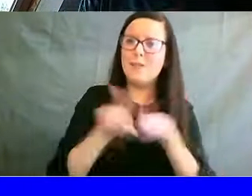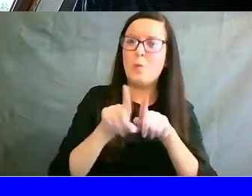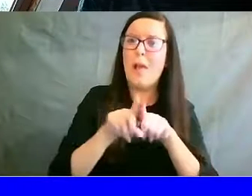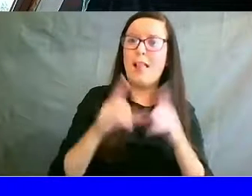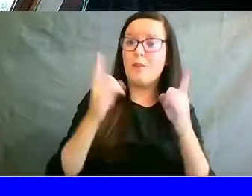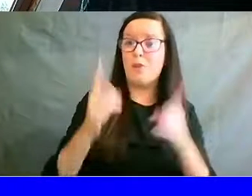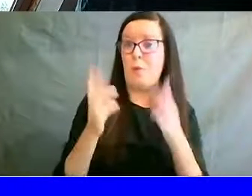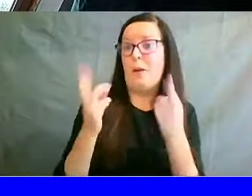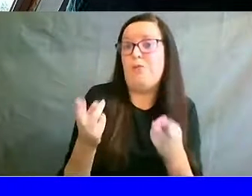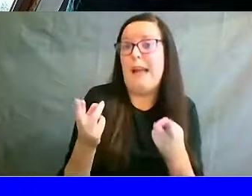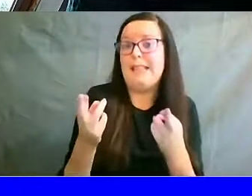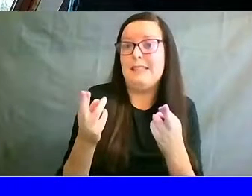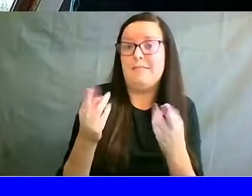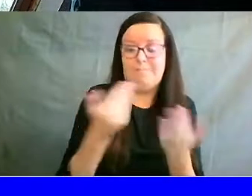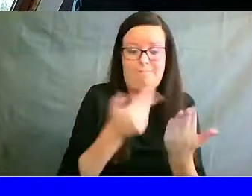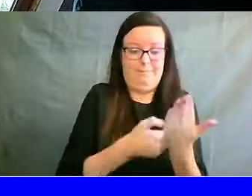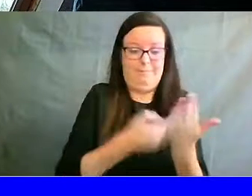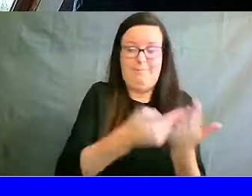Human Rights Act.